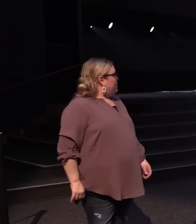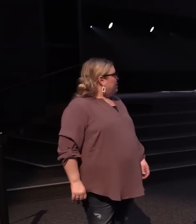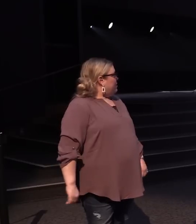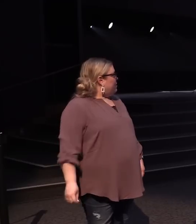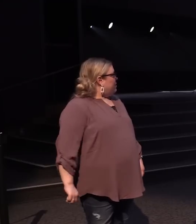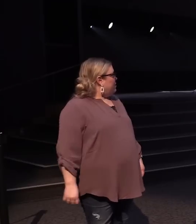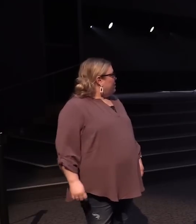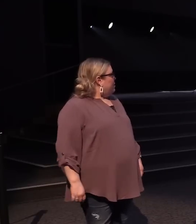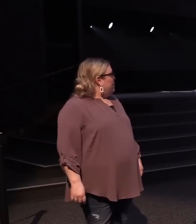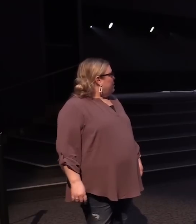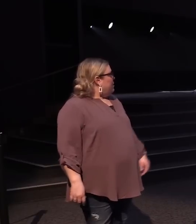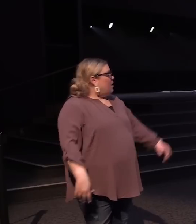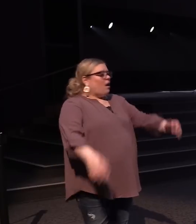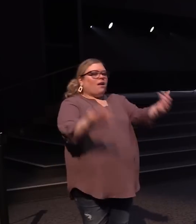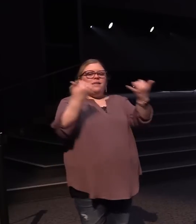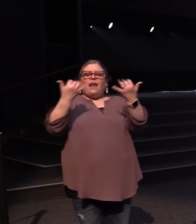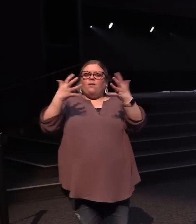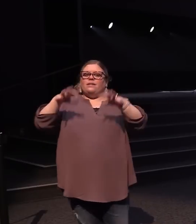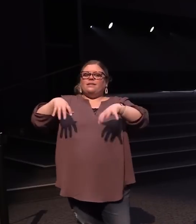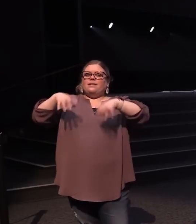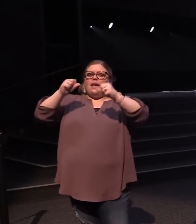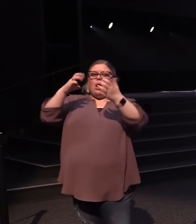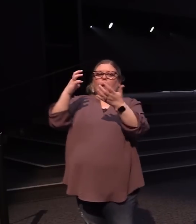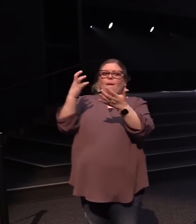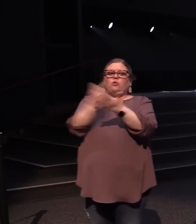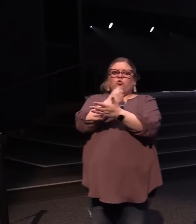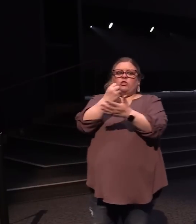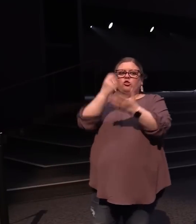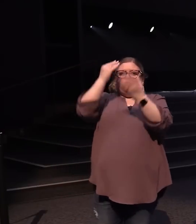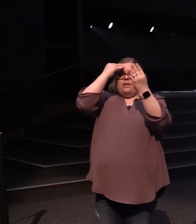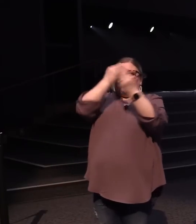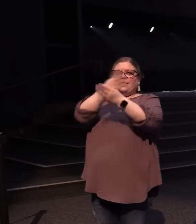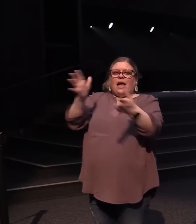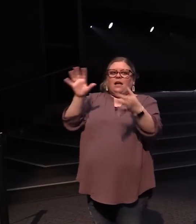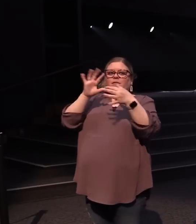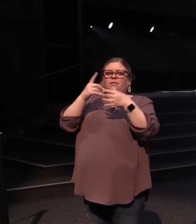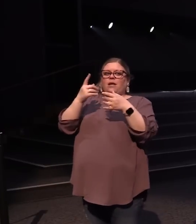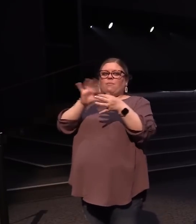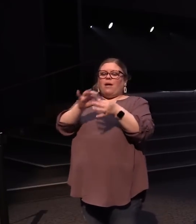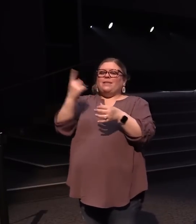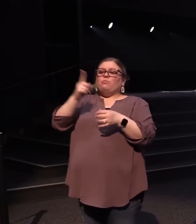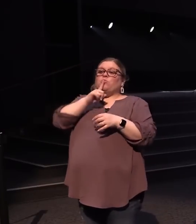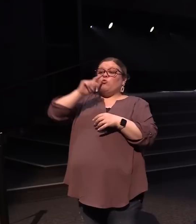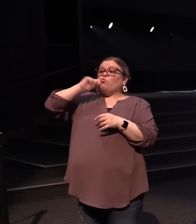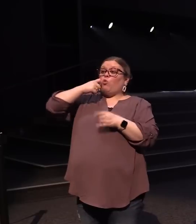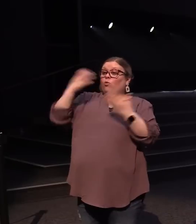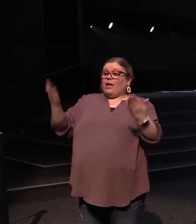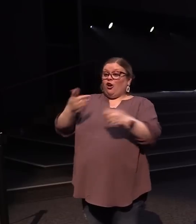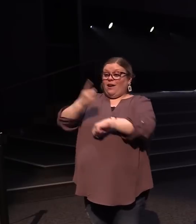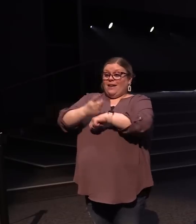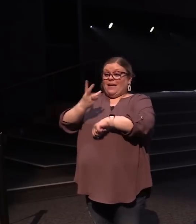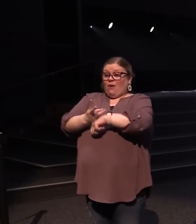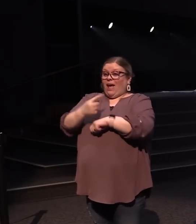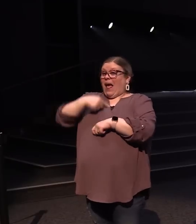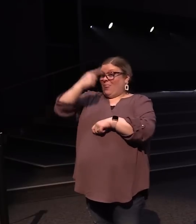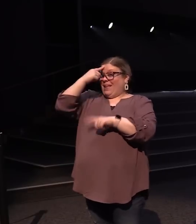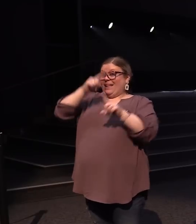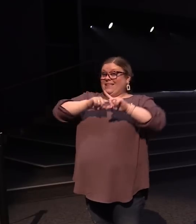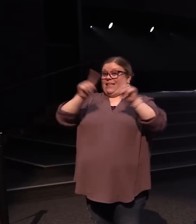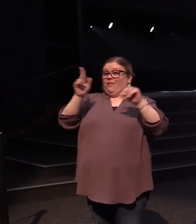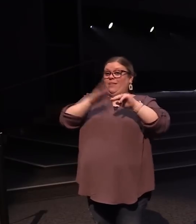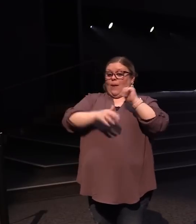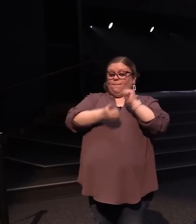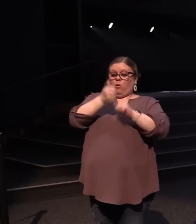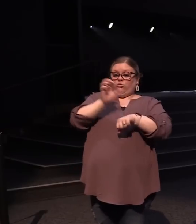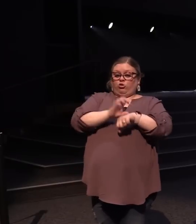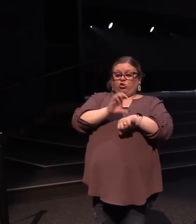Well, I want to take a quick opportunity to tell you about something really cool at Gateway that I think is different from most churches. So